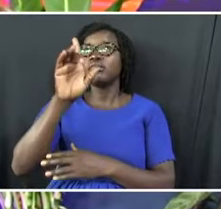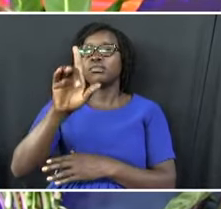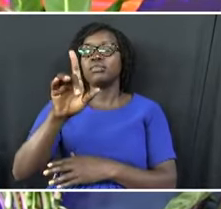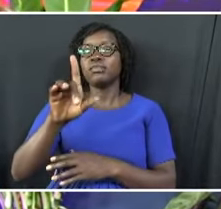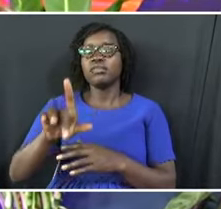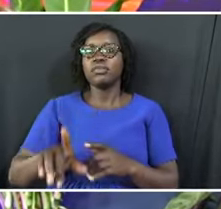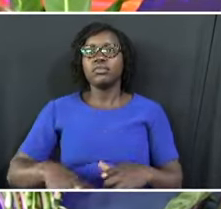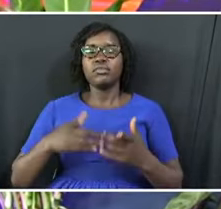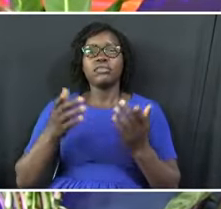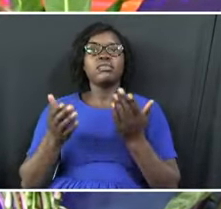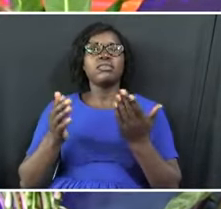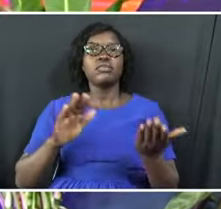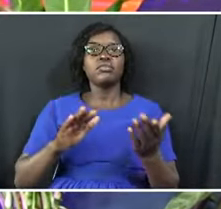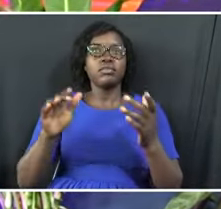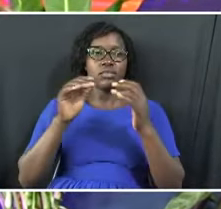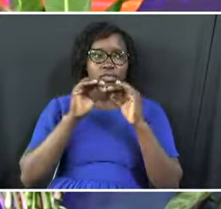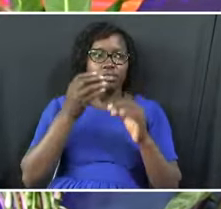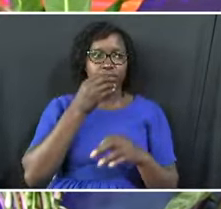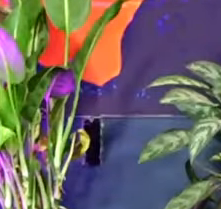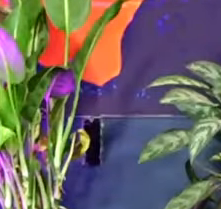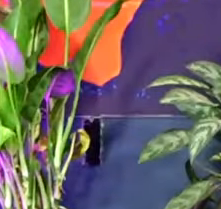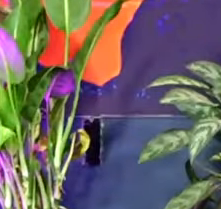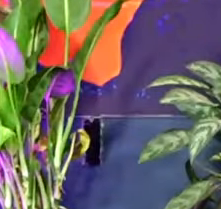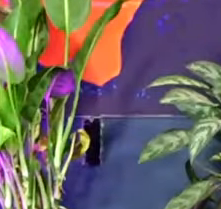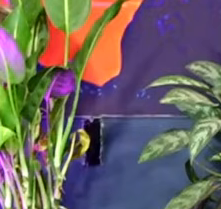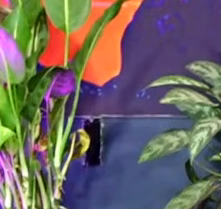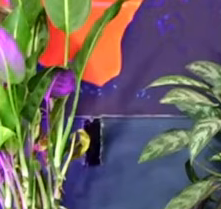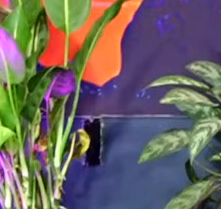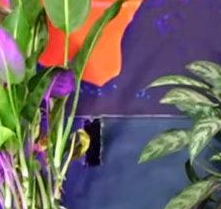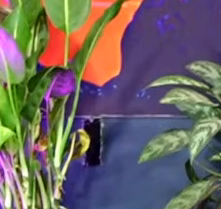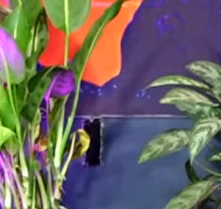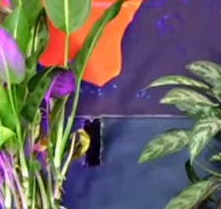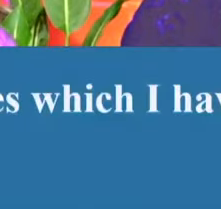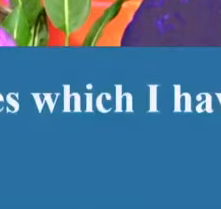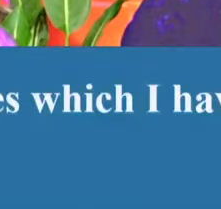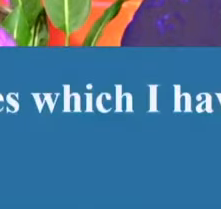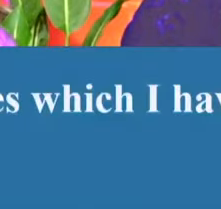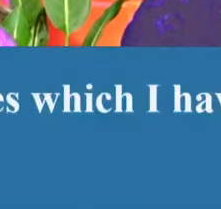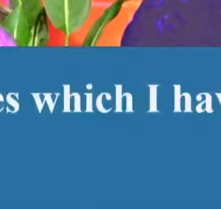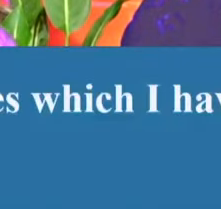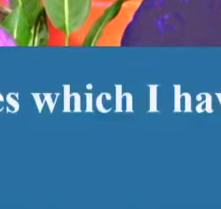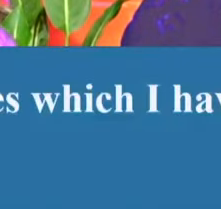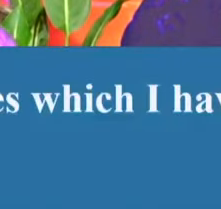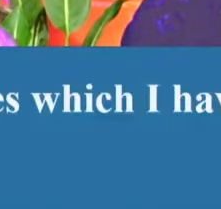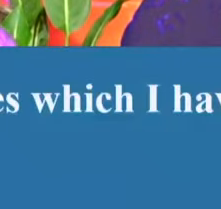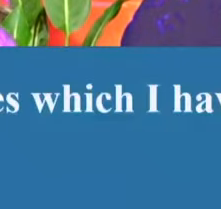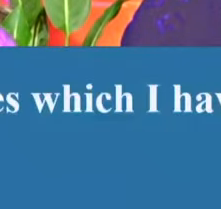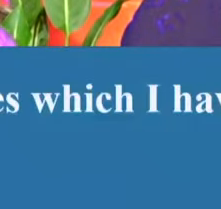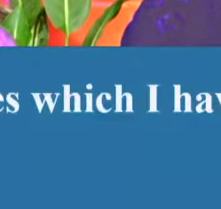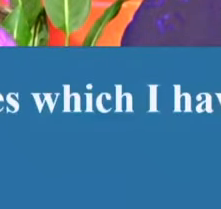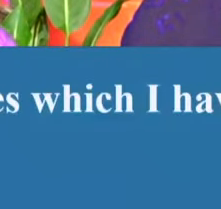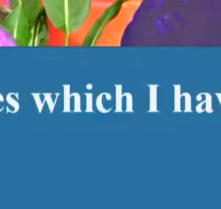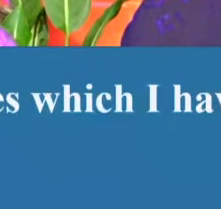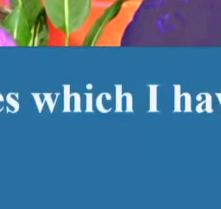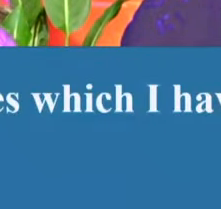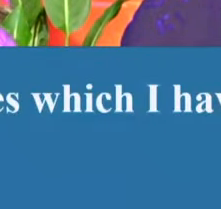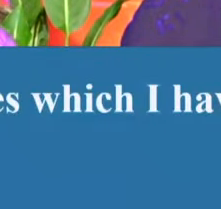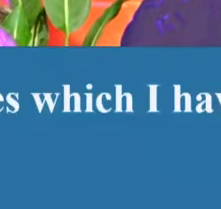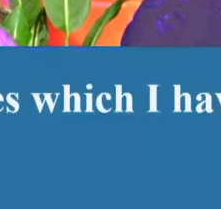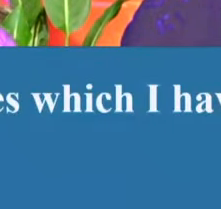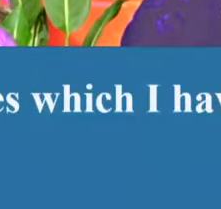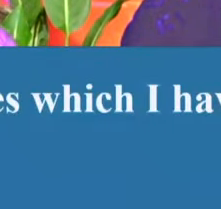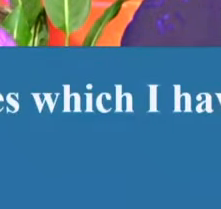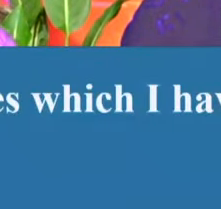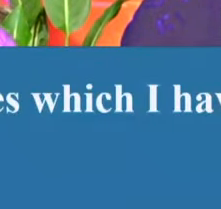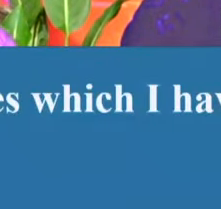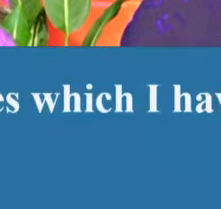death, blessings and curses. Therefore choose life, that both you and your seed may